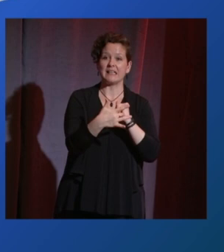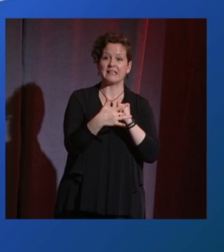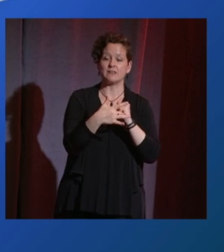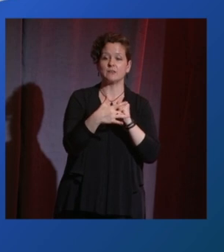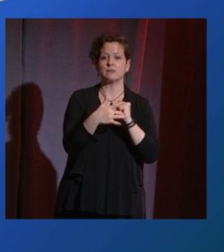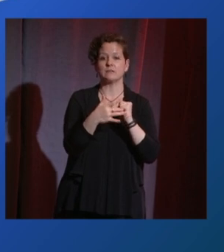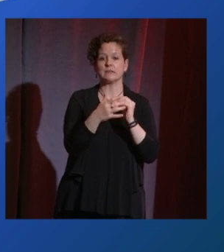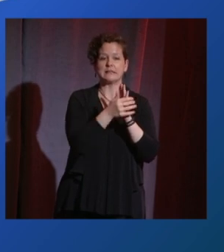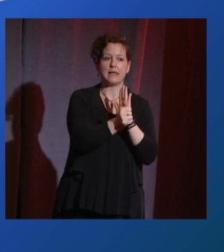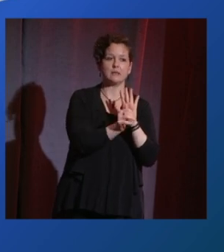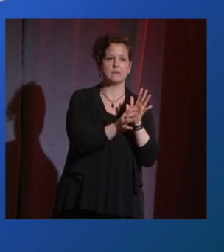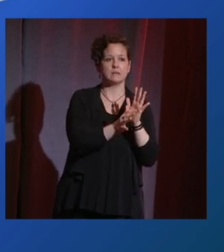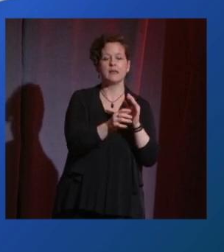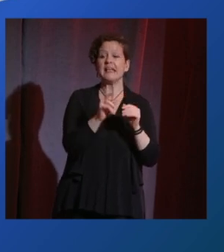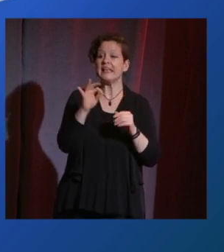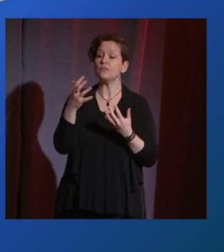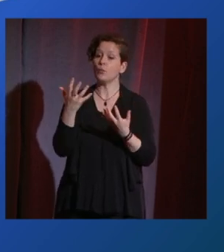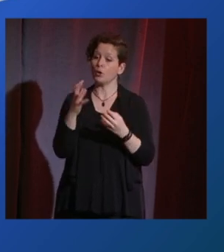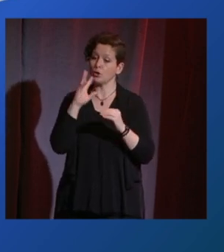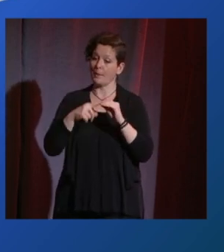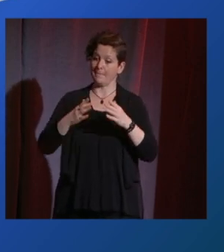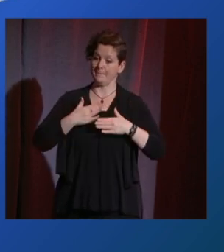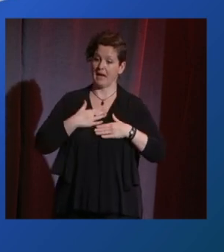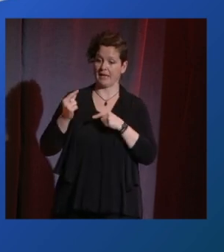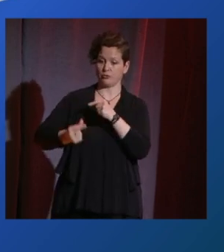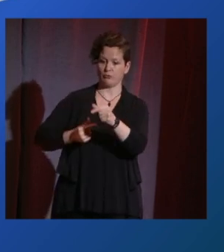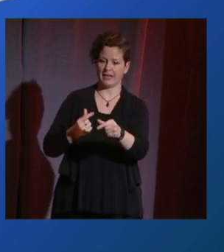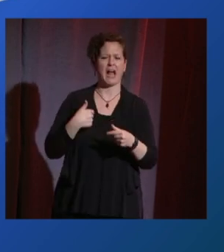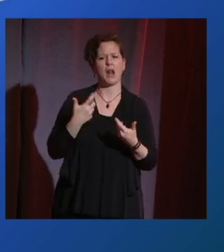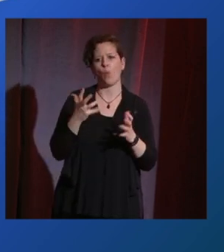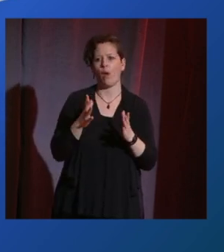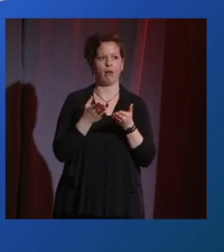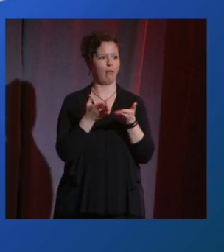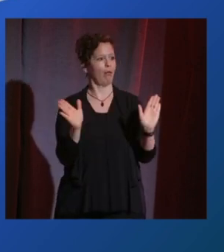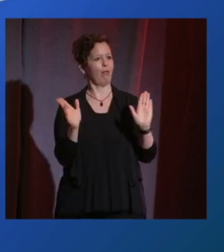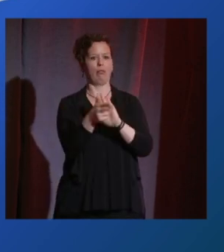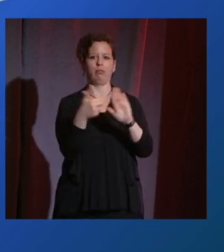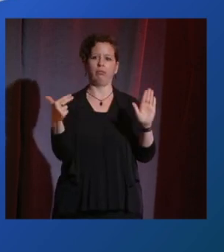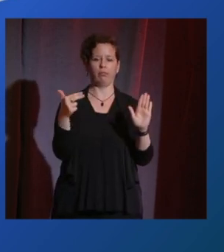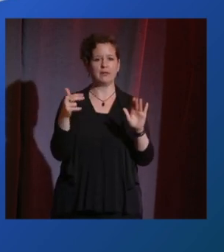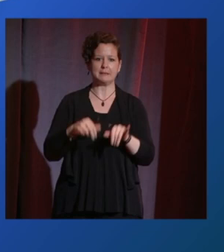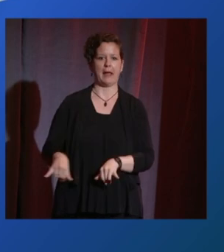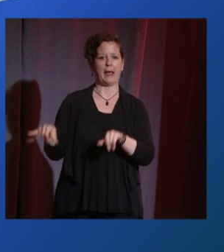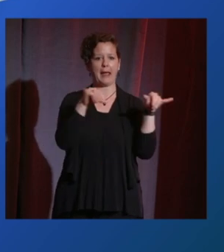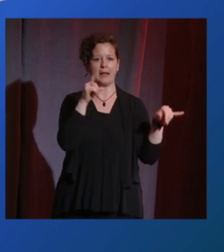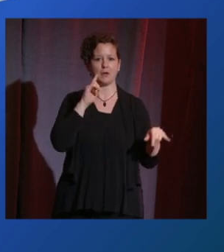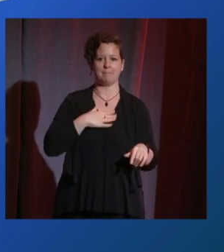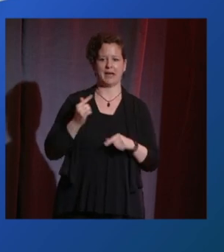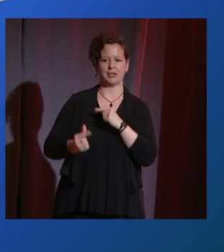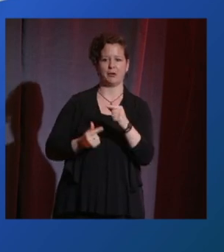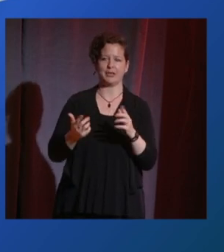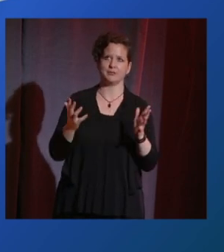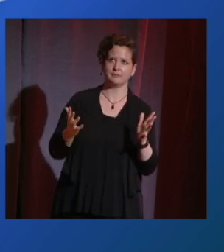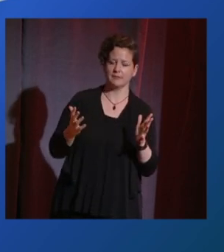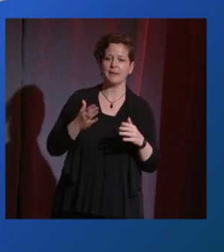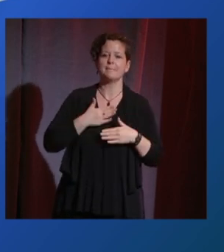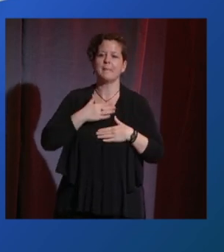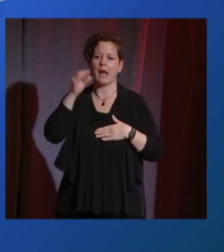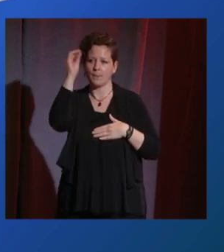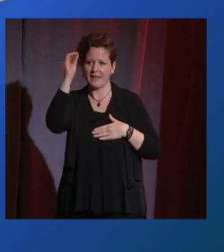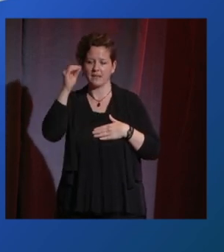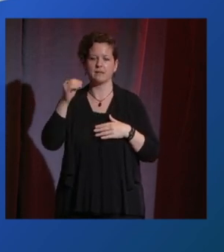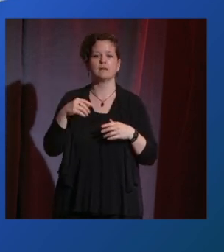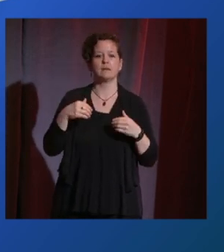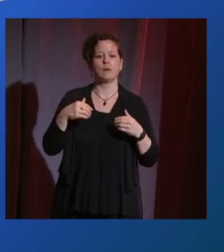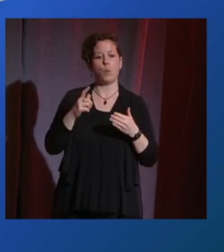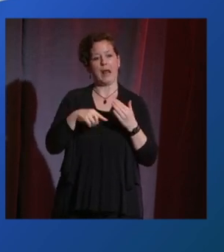but if you really want to talk about my generation and I don't want to generalize for everybody this is maybe more of a my opinion and young professionals what I can